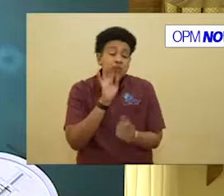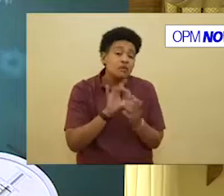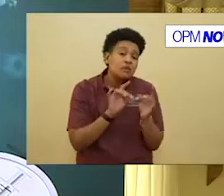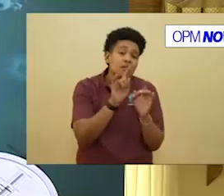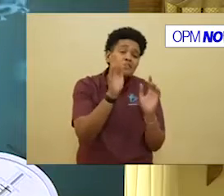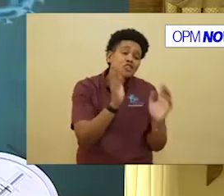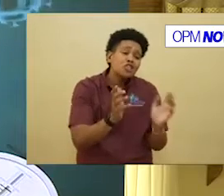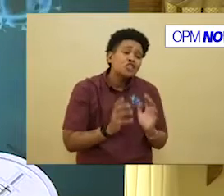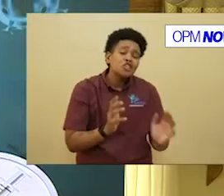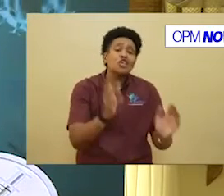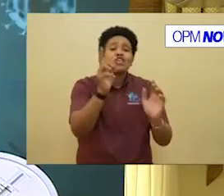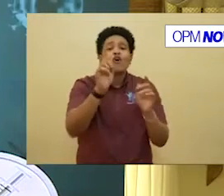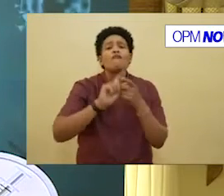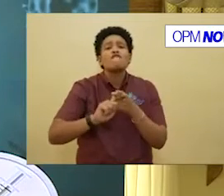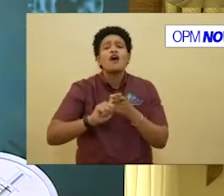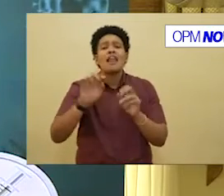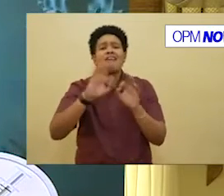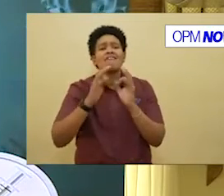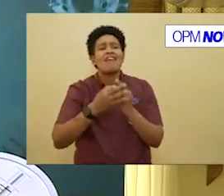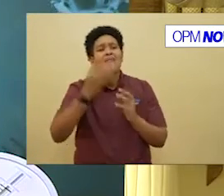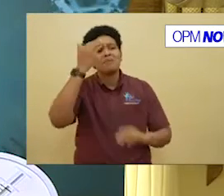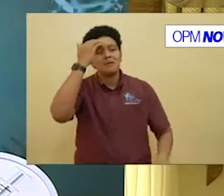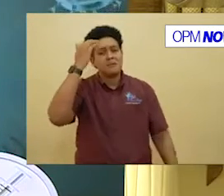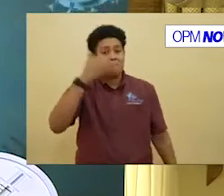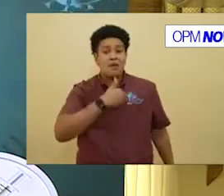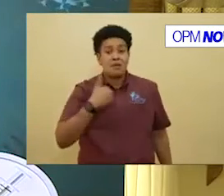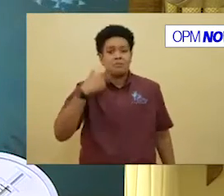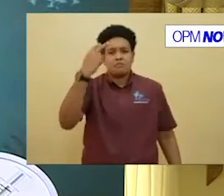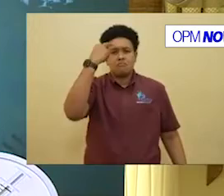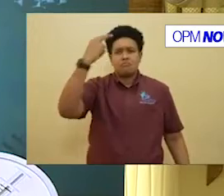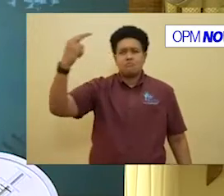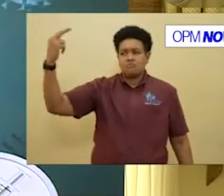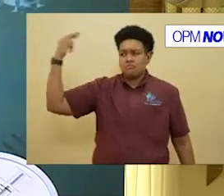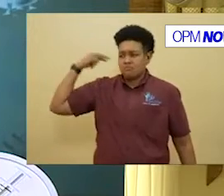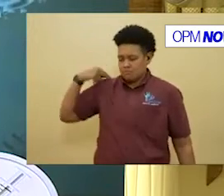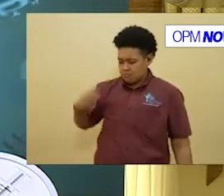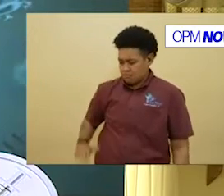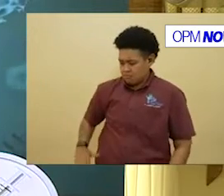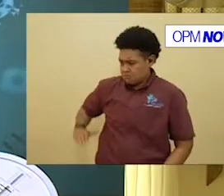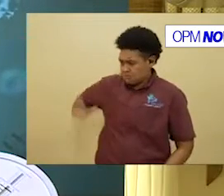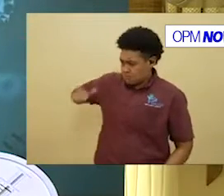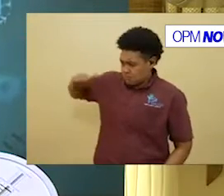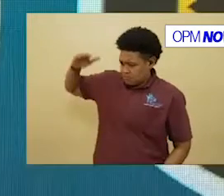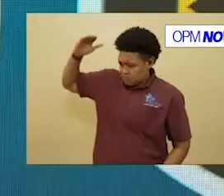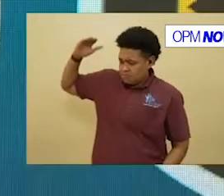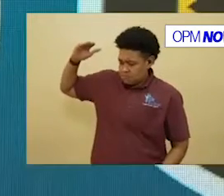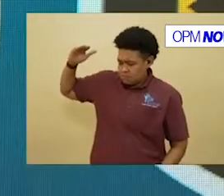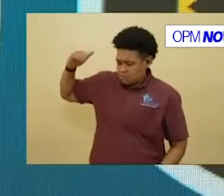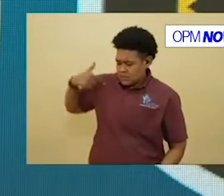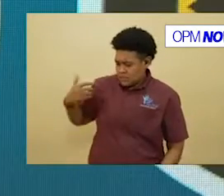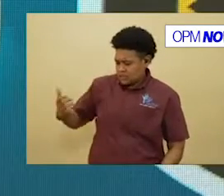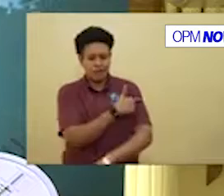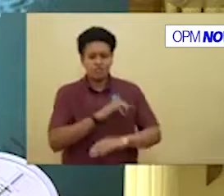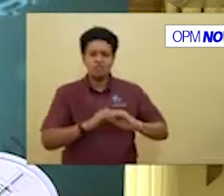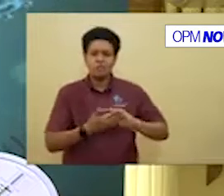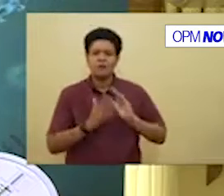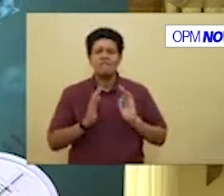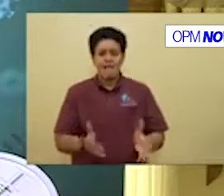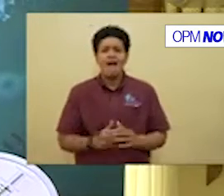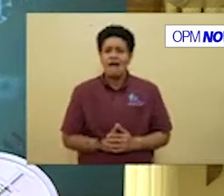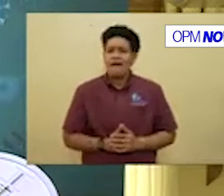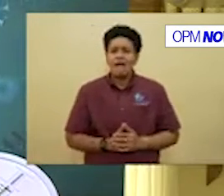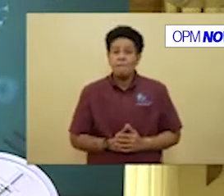their knowledge of vaccines and sought to alleviate fears and concerns about the various COVID-19 vaccines.